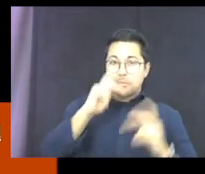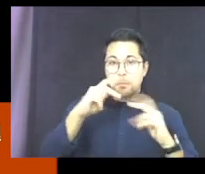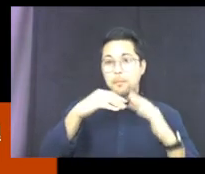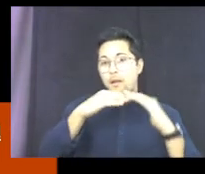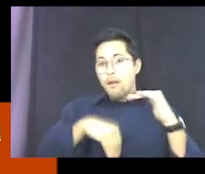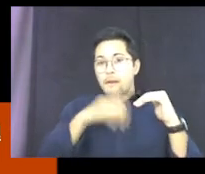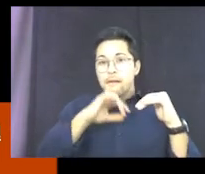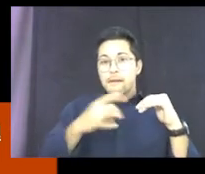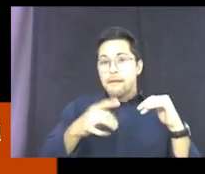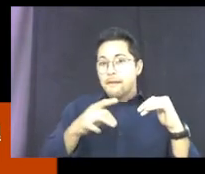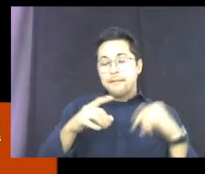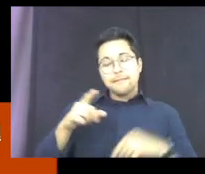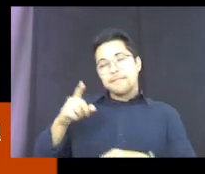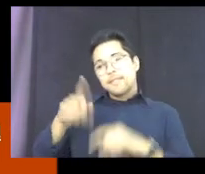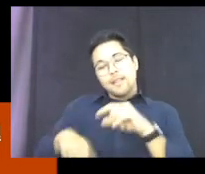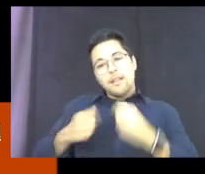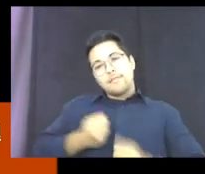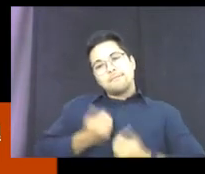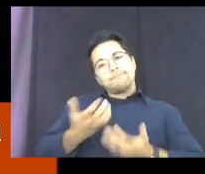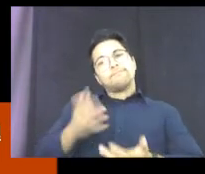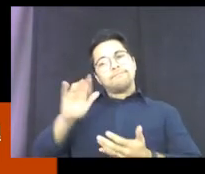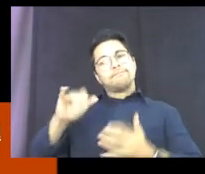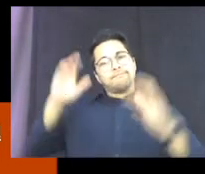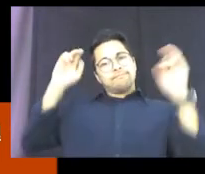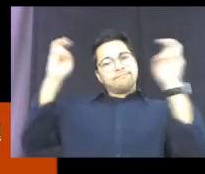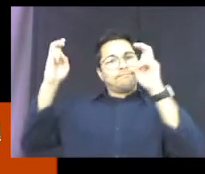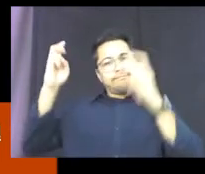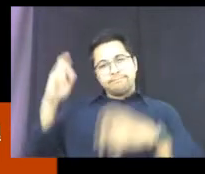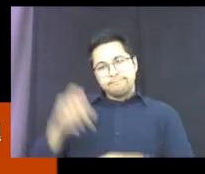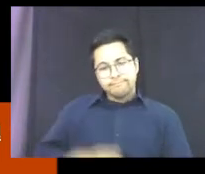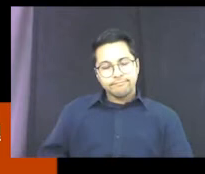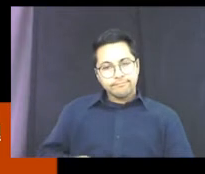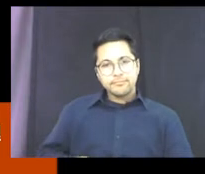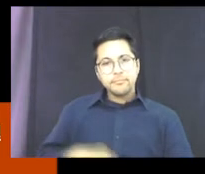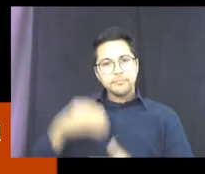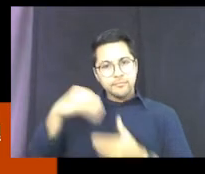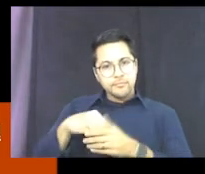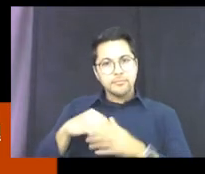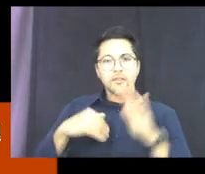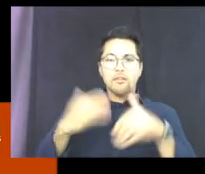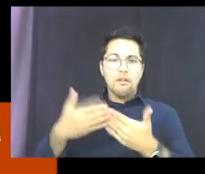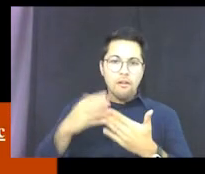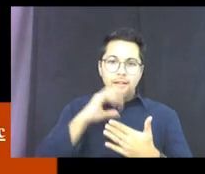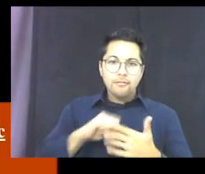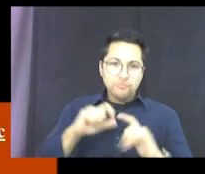would not be able to express these issues within an all ages group.